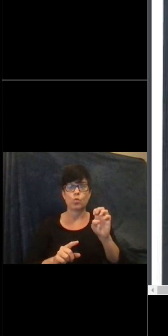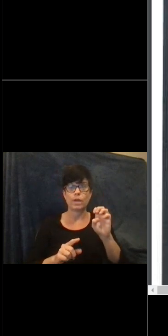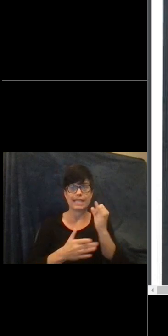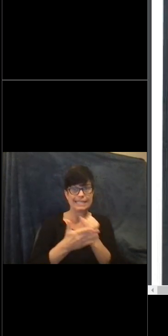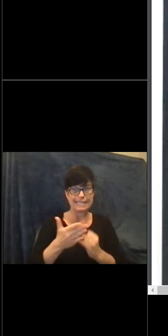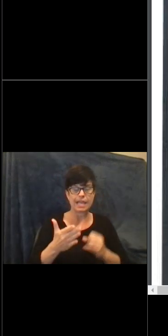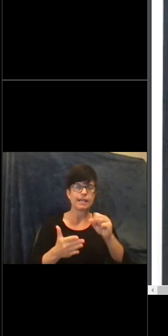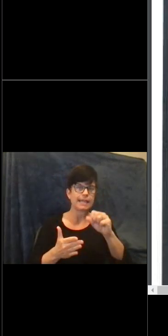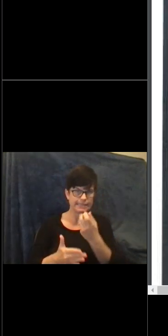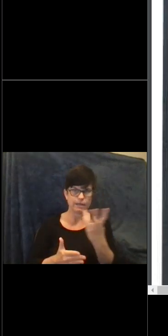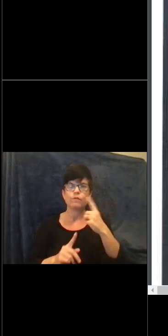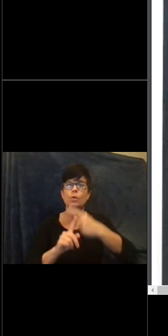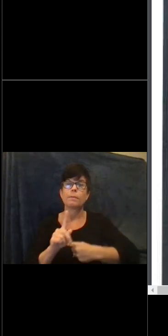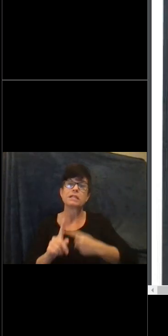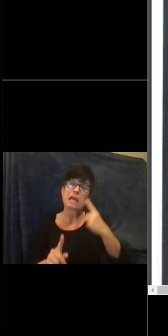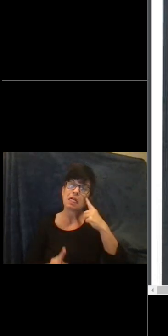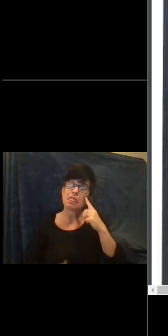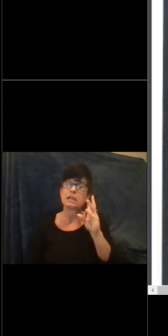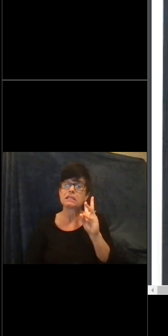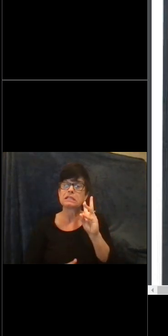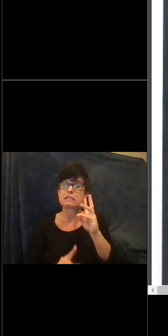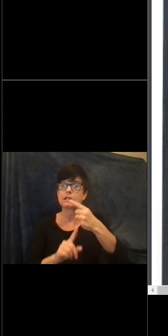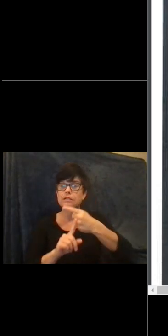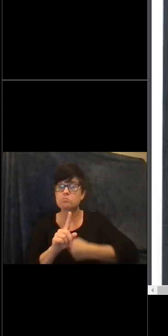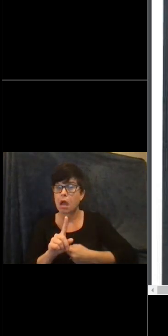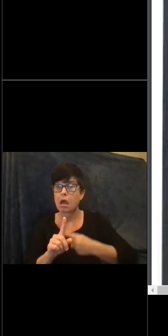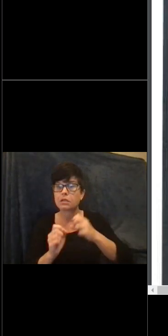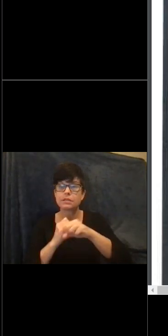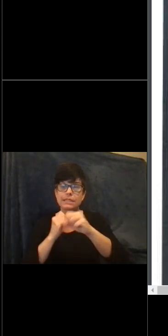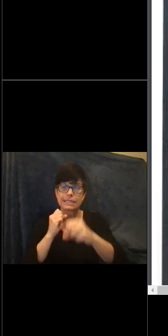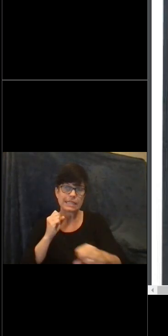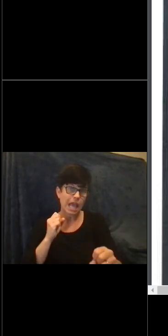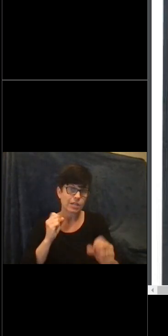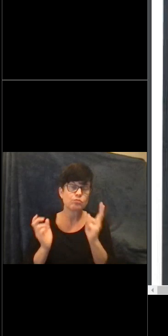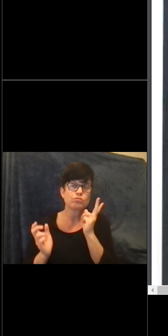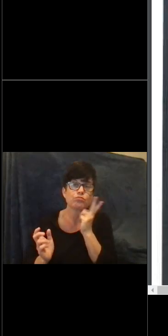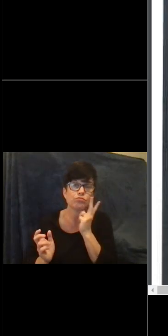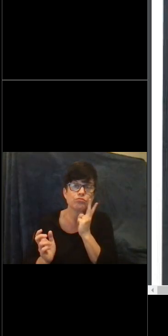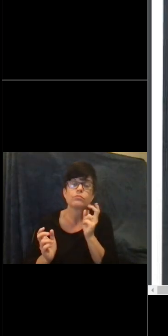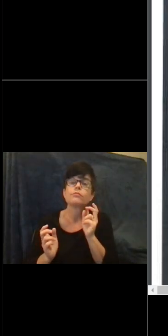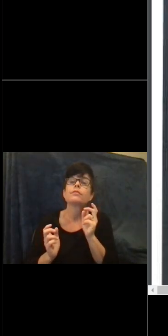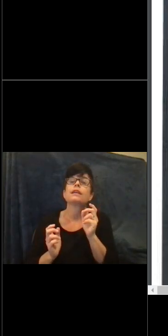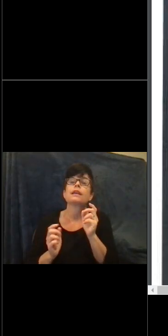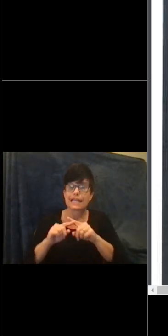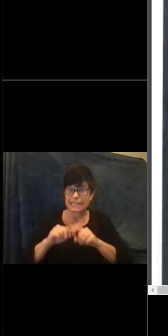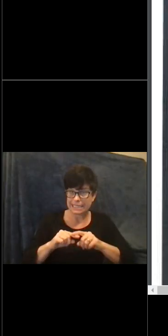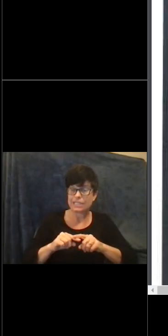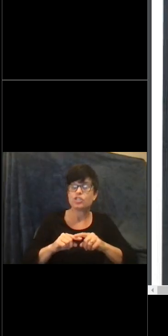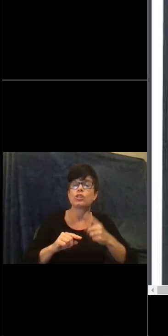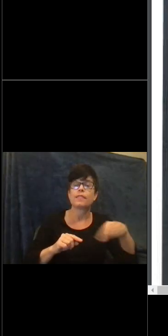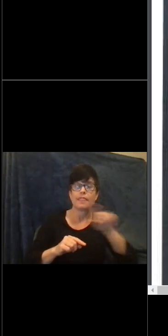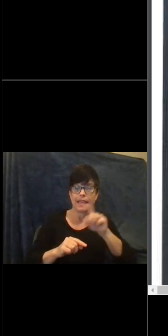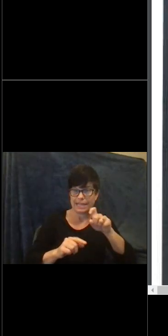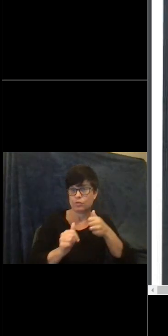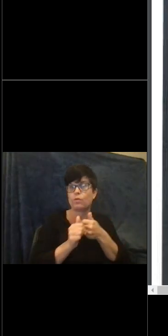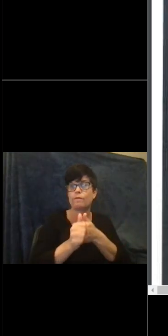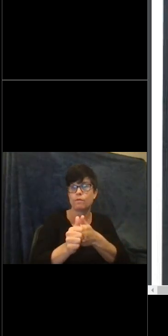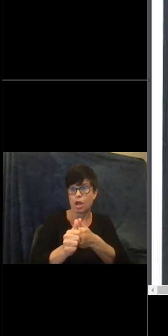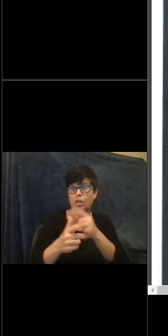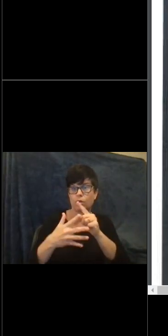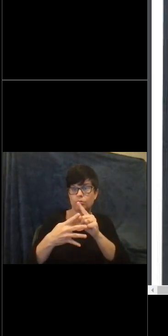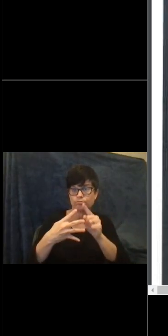I would propose 6 months of an extension, assuming they follow those conditions that you've mentioned,